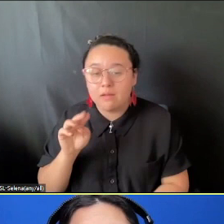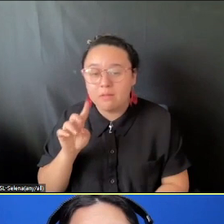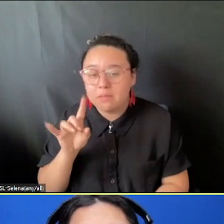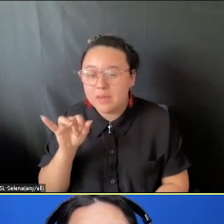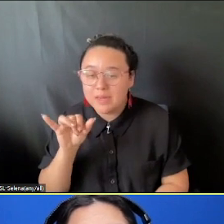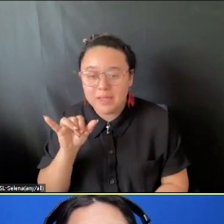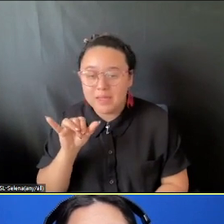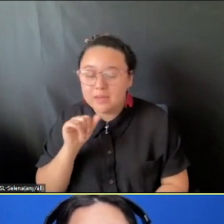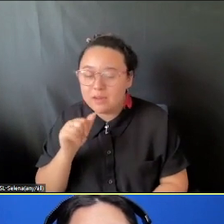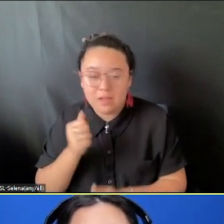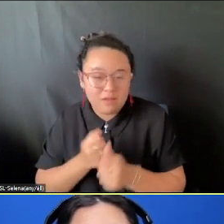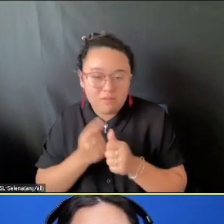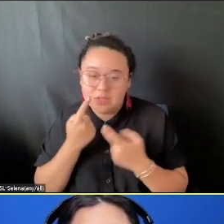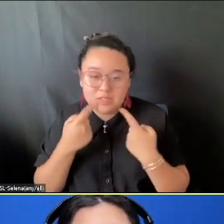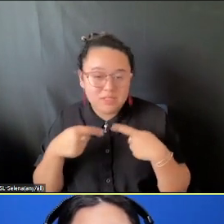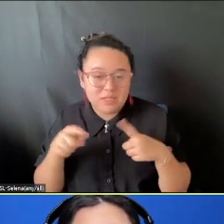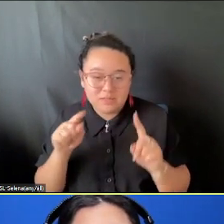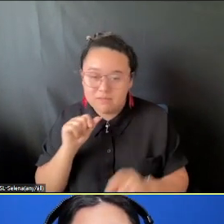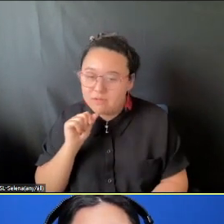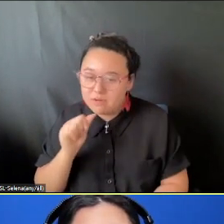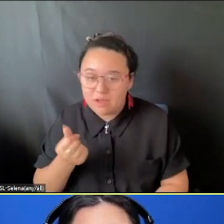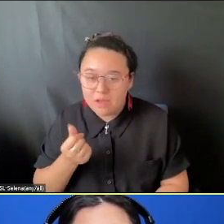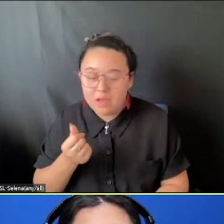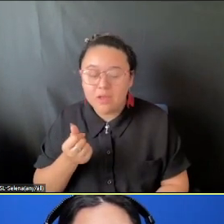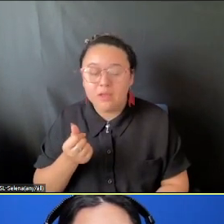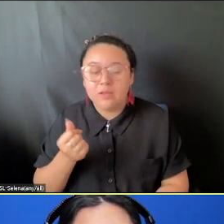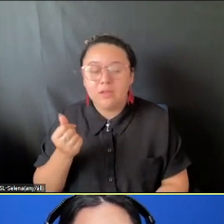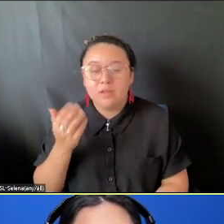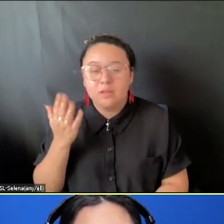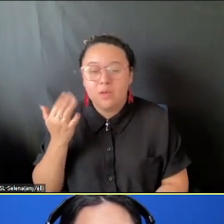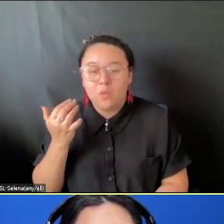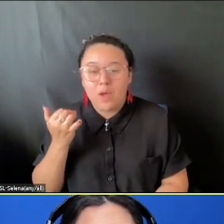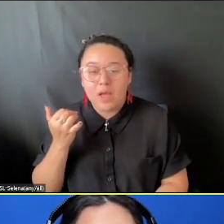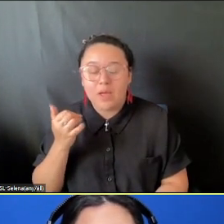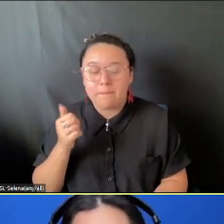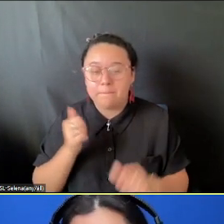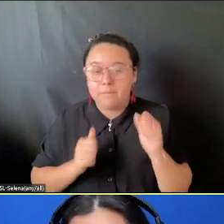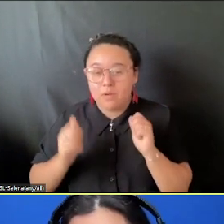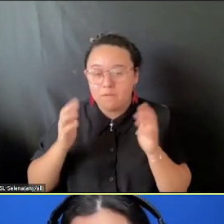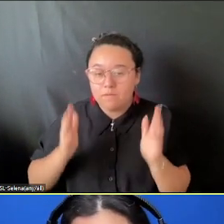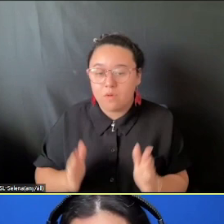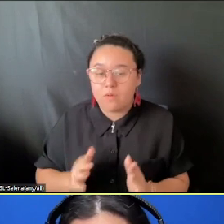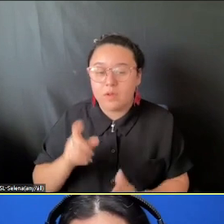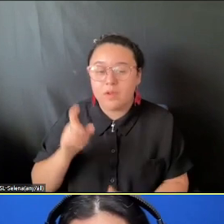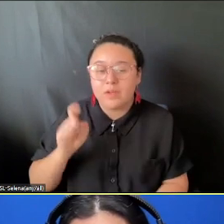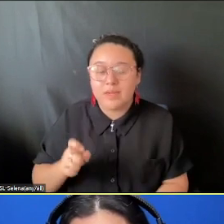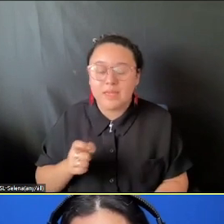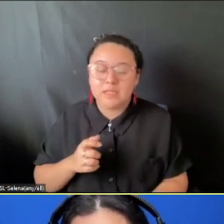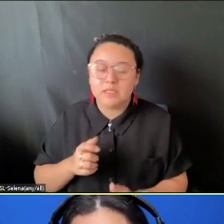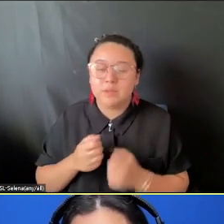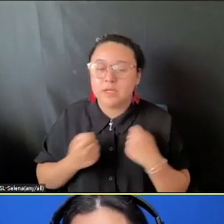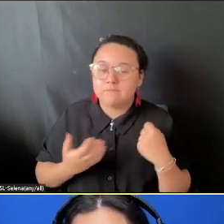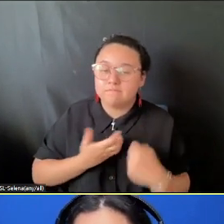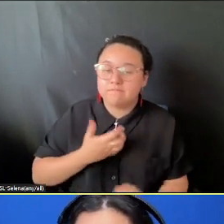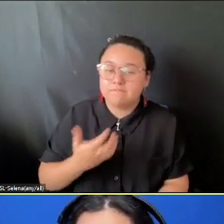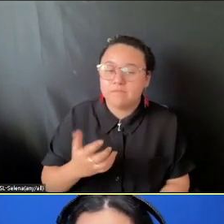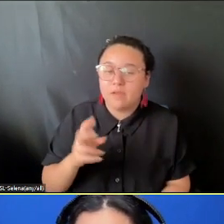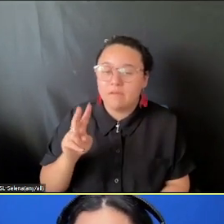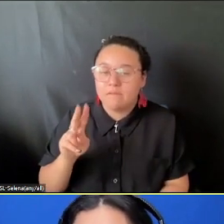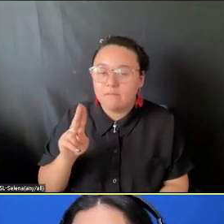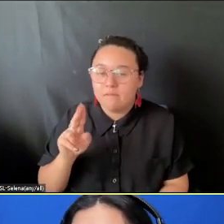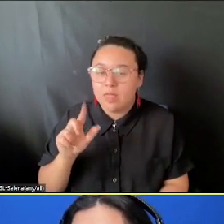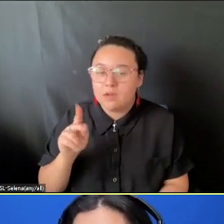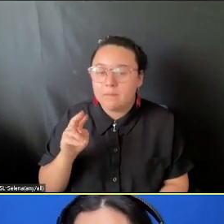And especially because, you know, as a performer, you do have to have that vulnerability, and you have to have